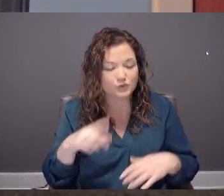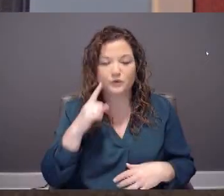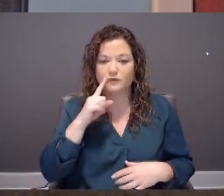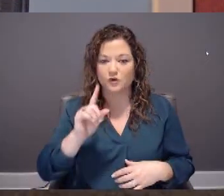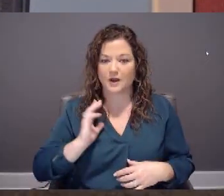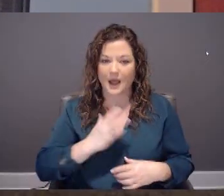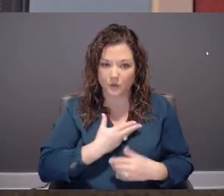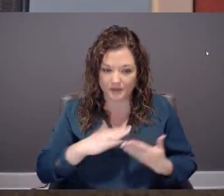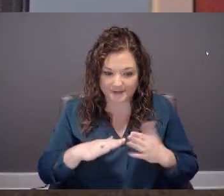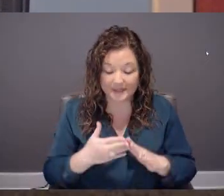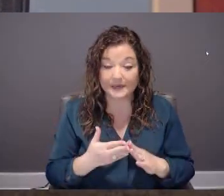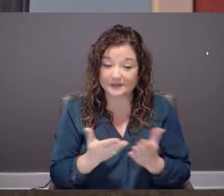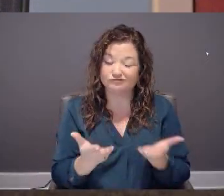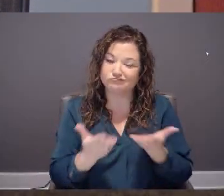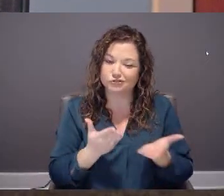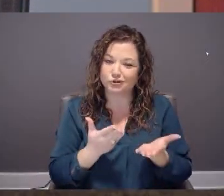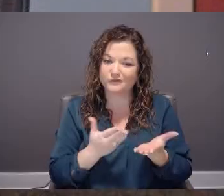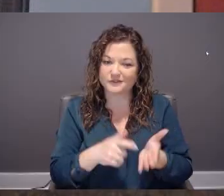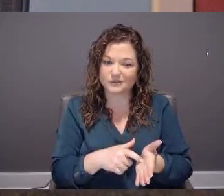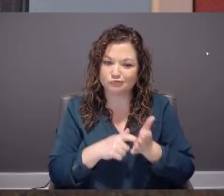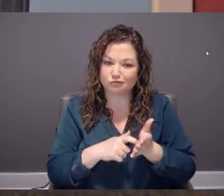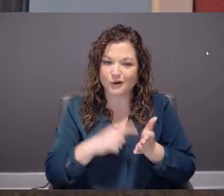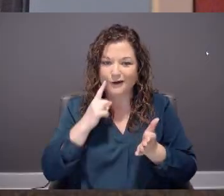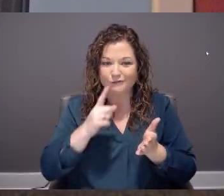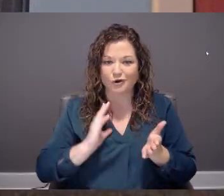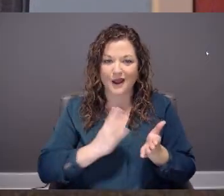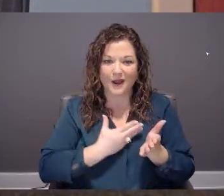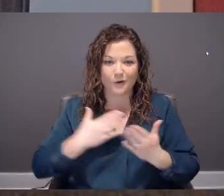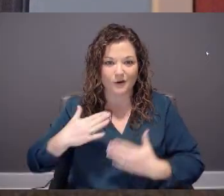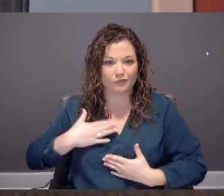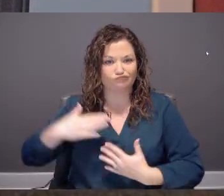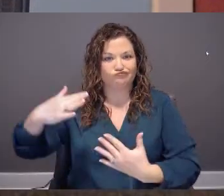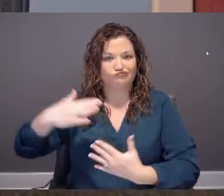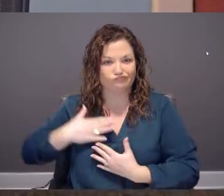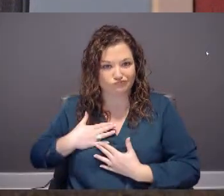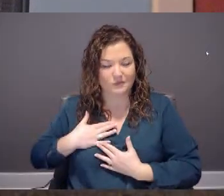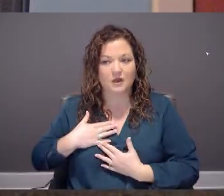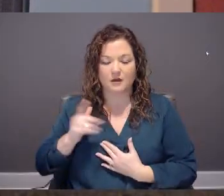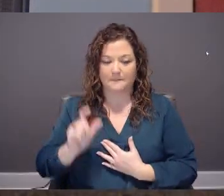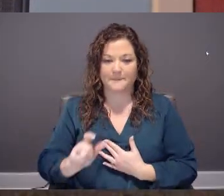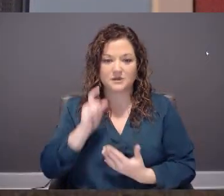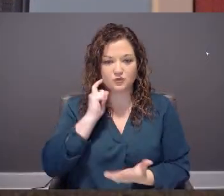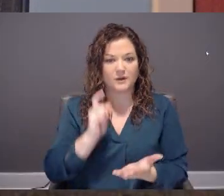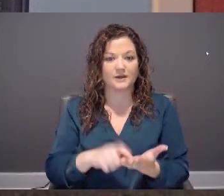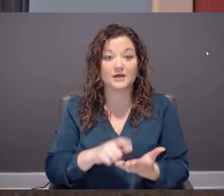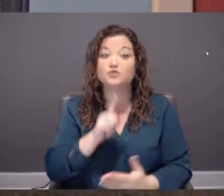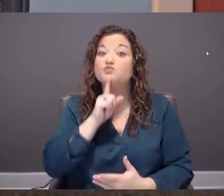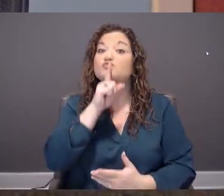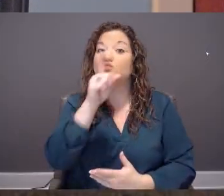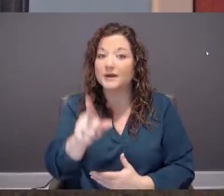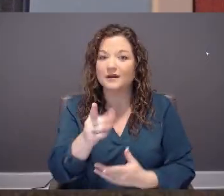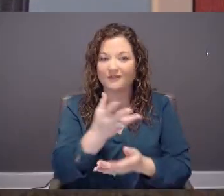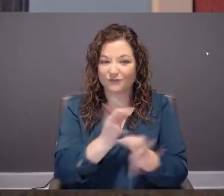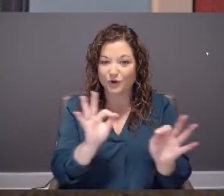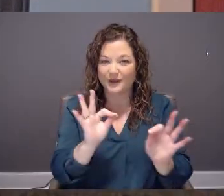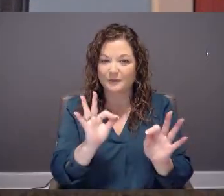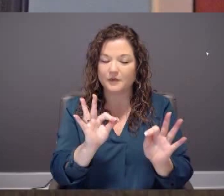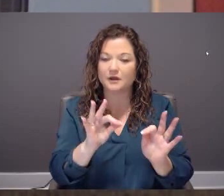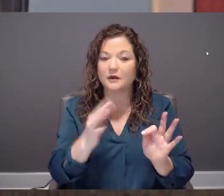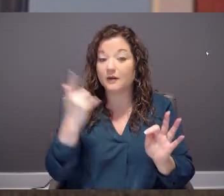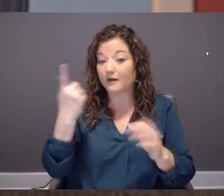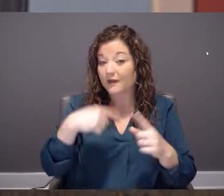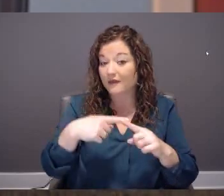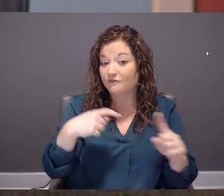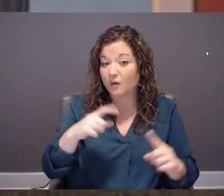price we pay for the air that we breathe, and we have to really, really recognize that our real freedoms, they come because of choices. And